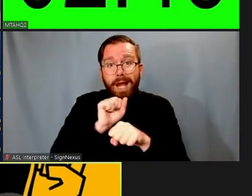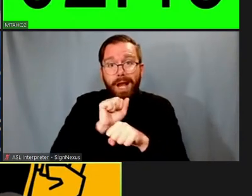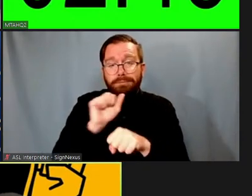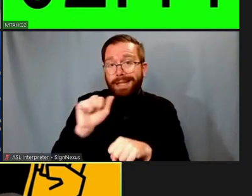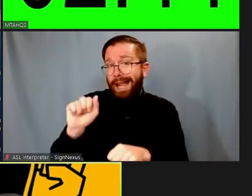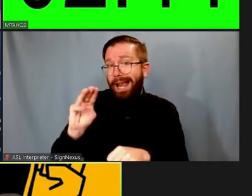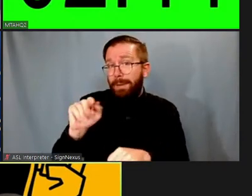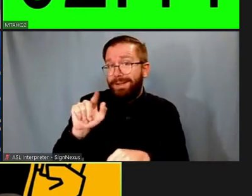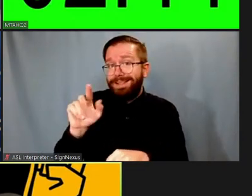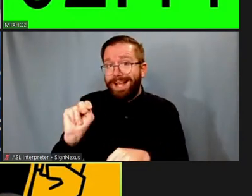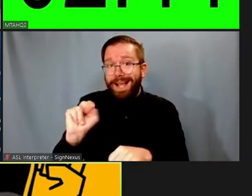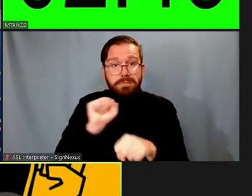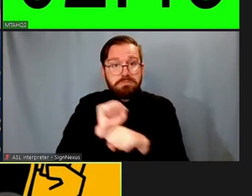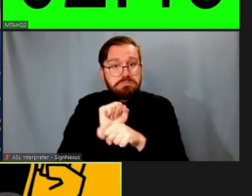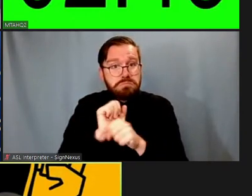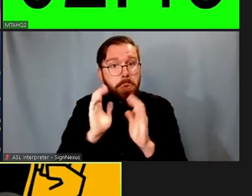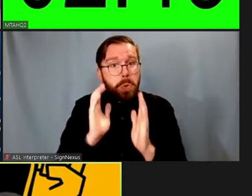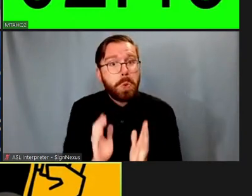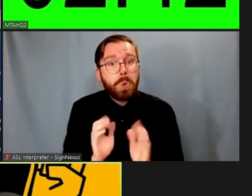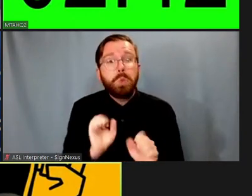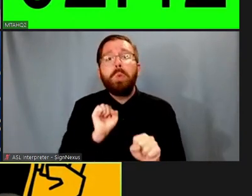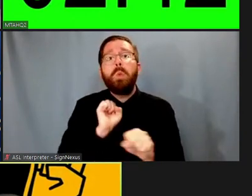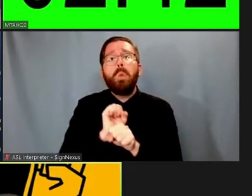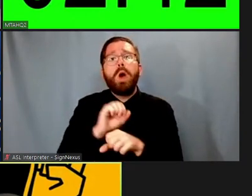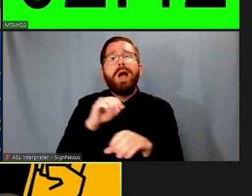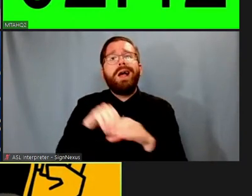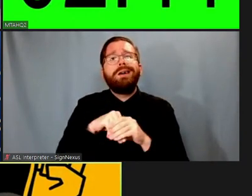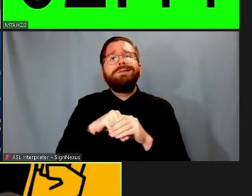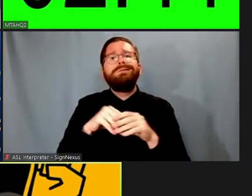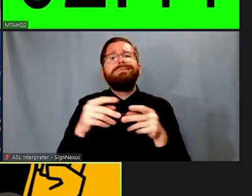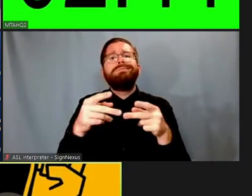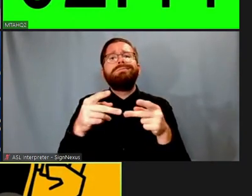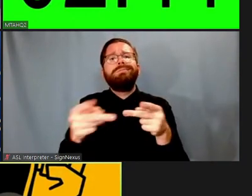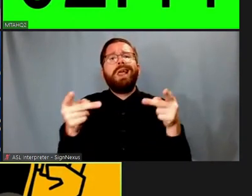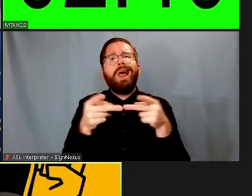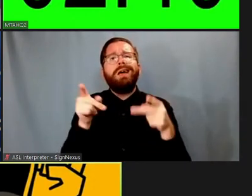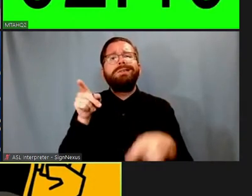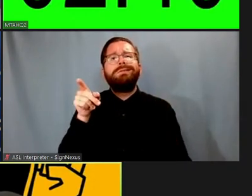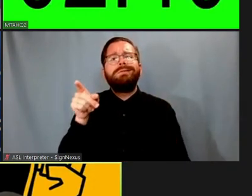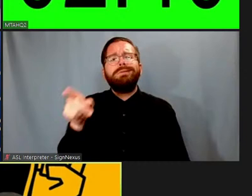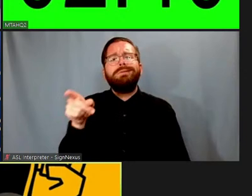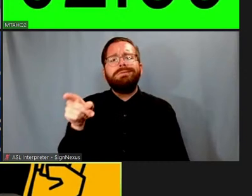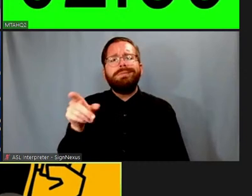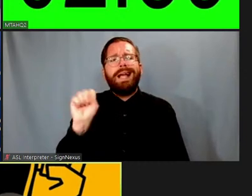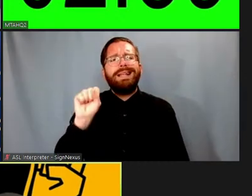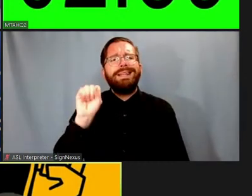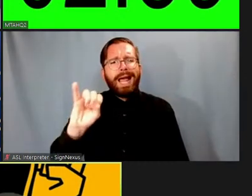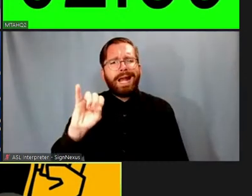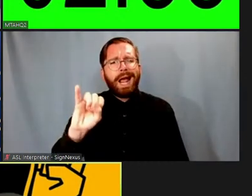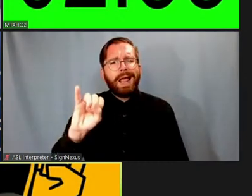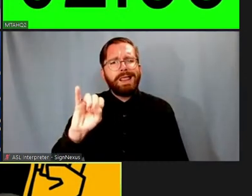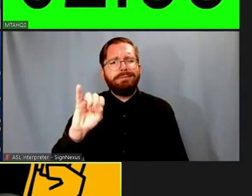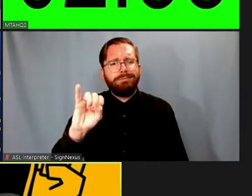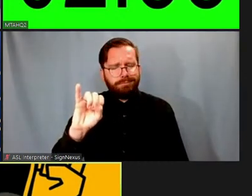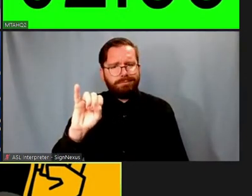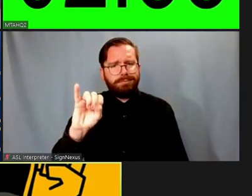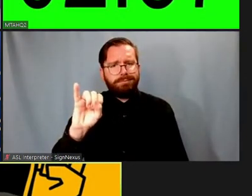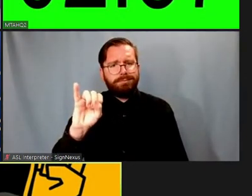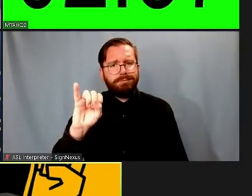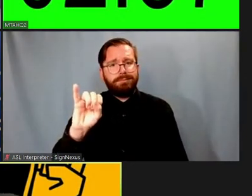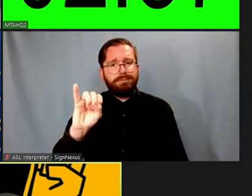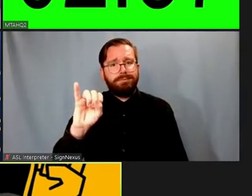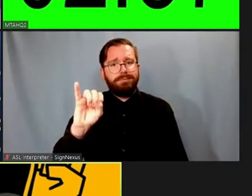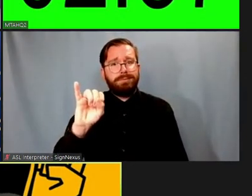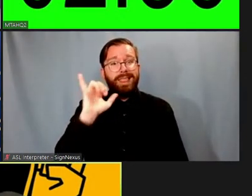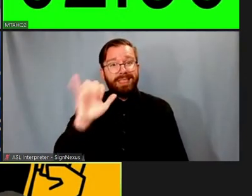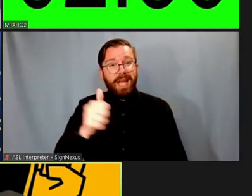that work in the fulfillment center in the west shore of staten island that commute